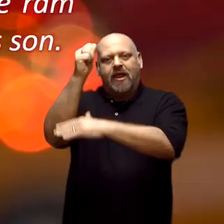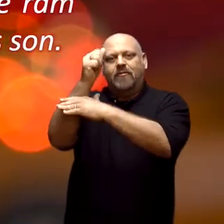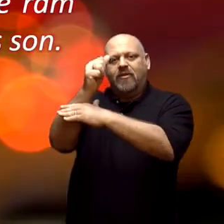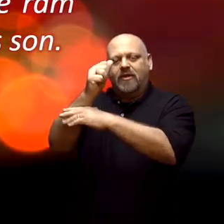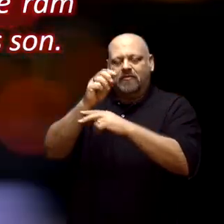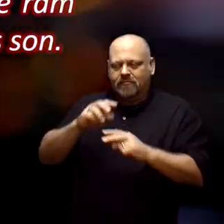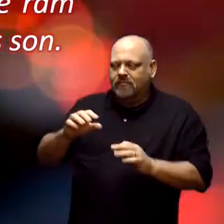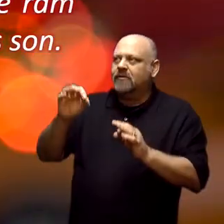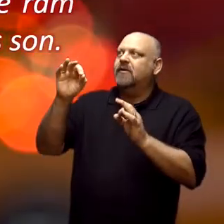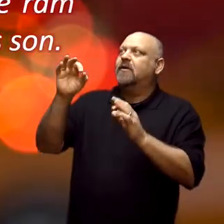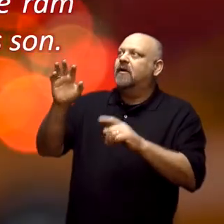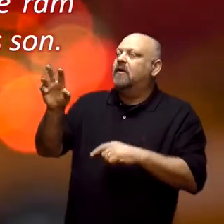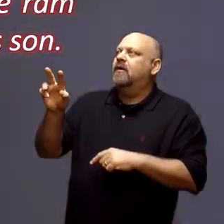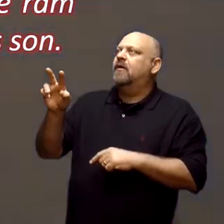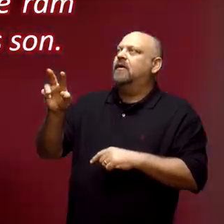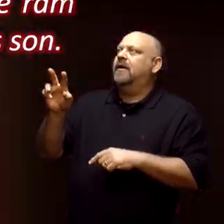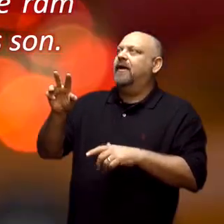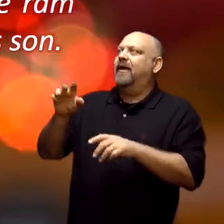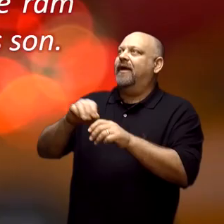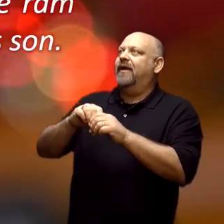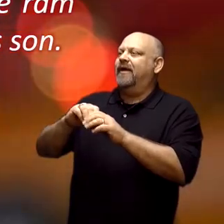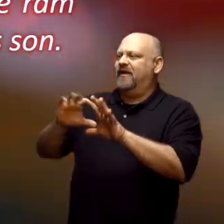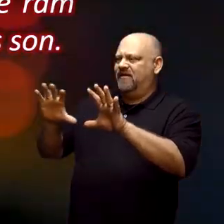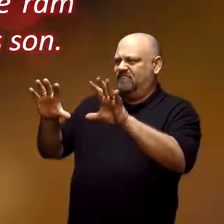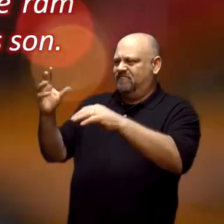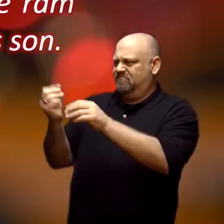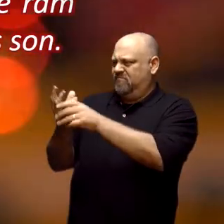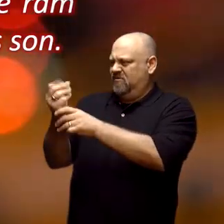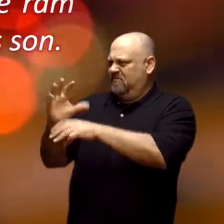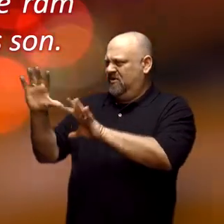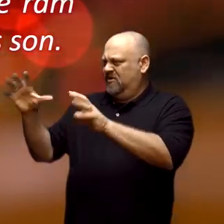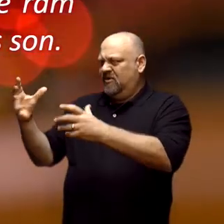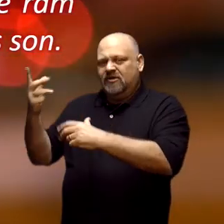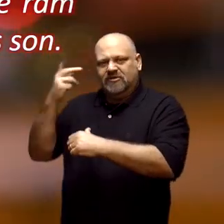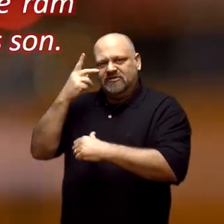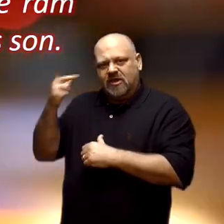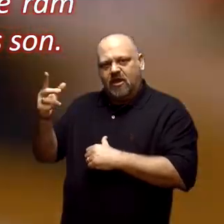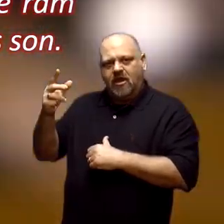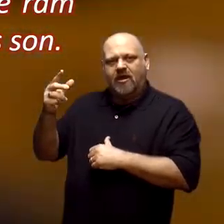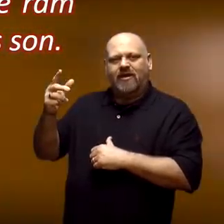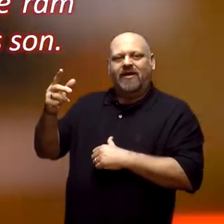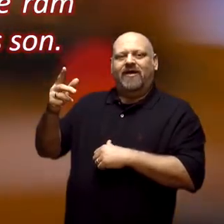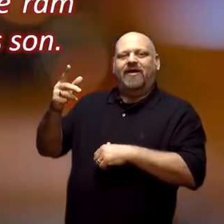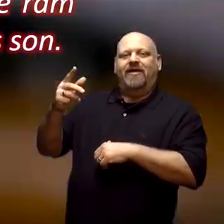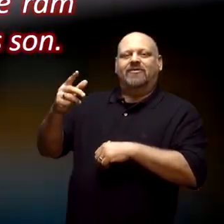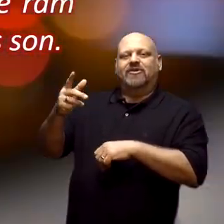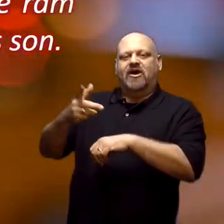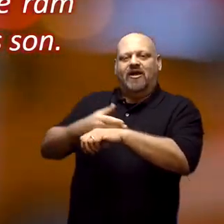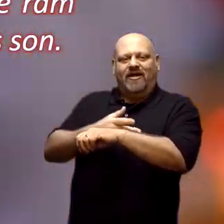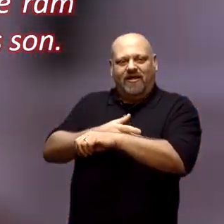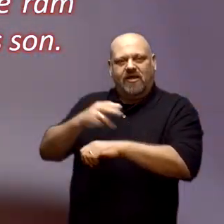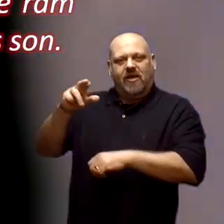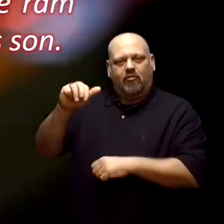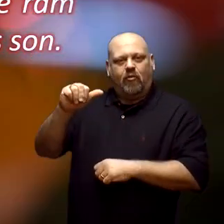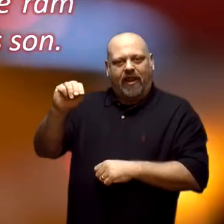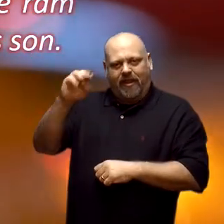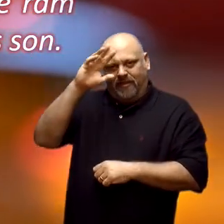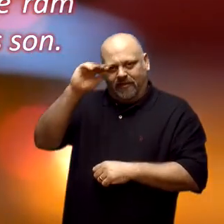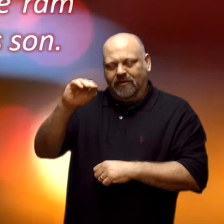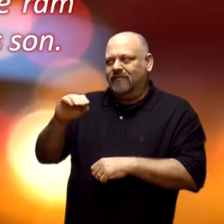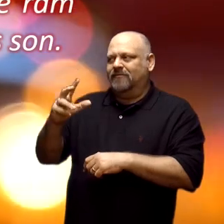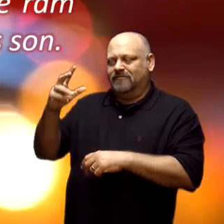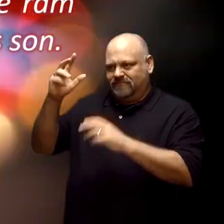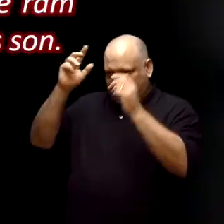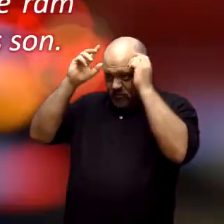Abraham looked up, and there, in a thicket, he saw a ram caught by its horns. He went over